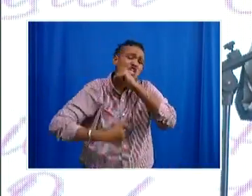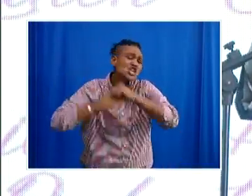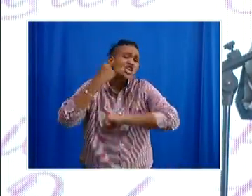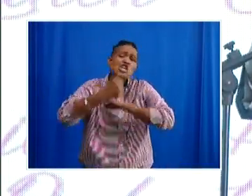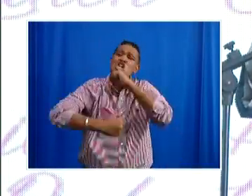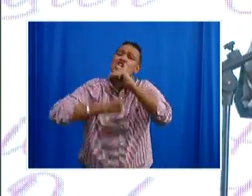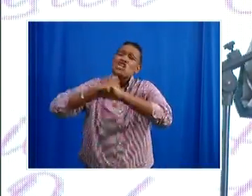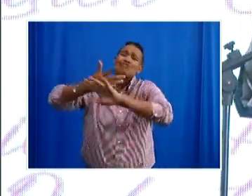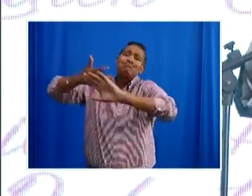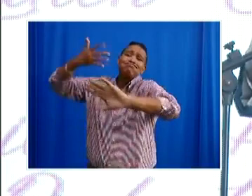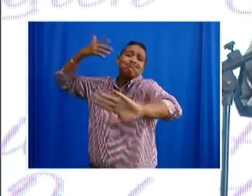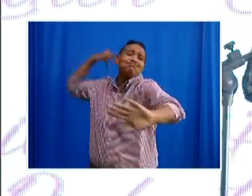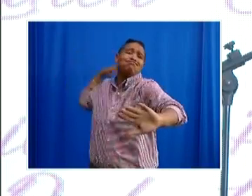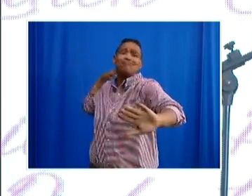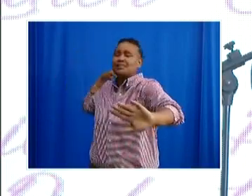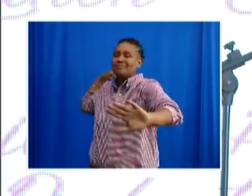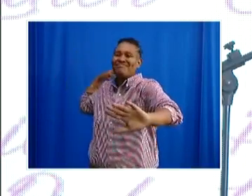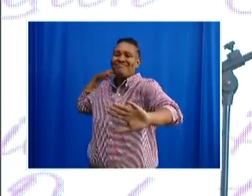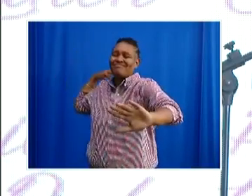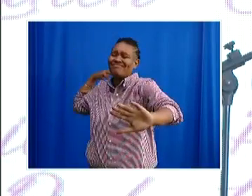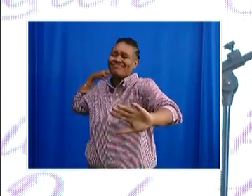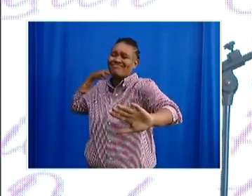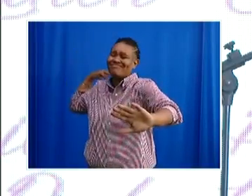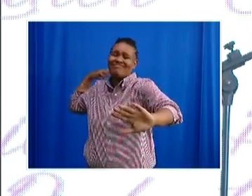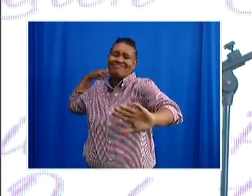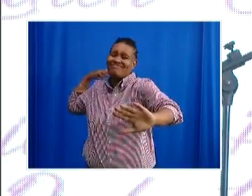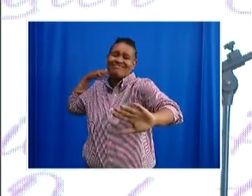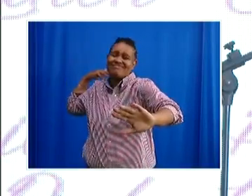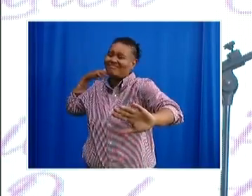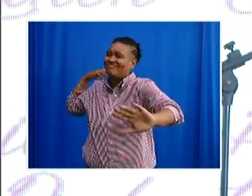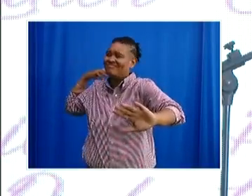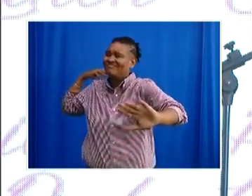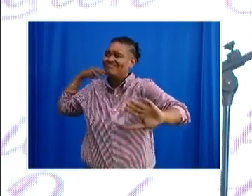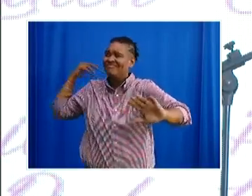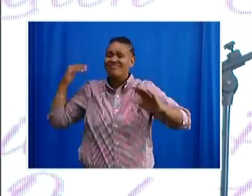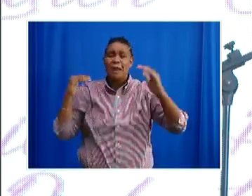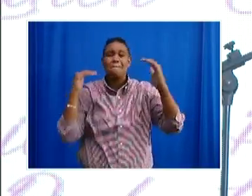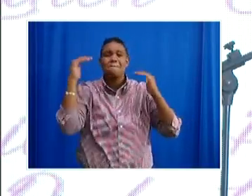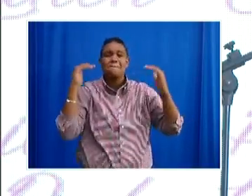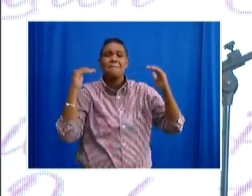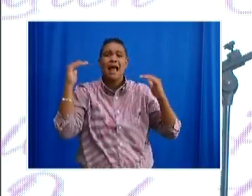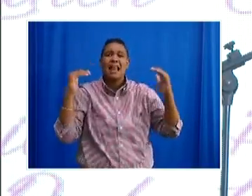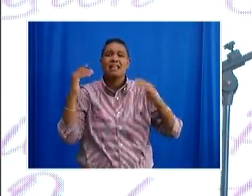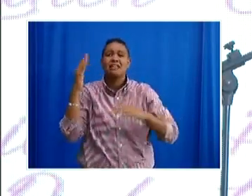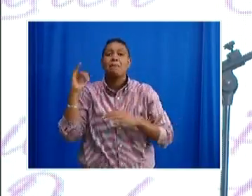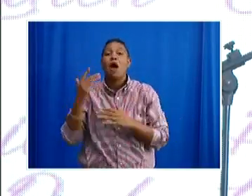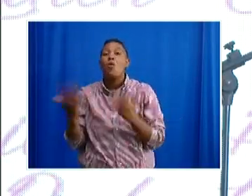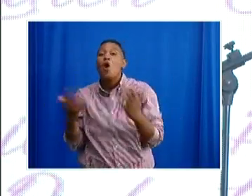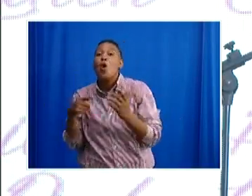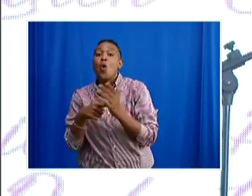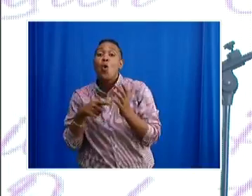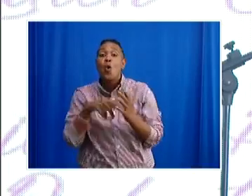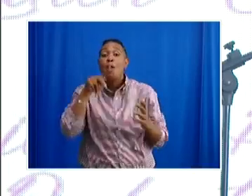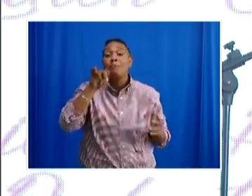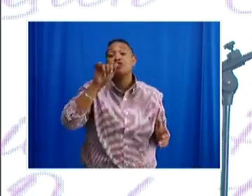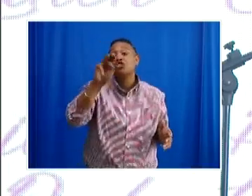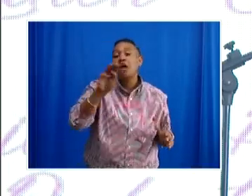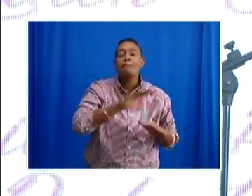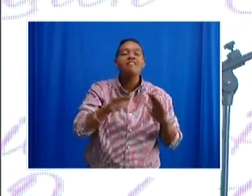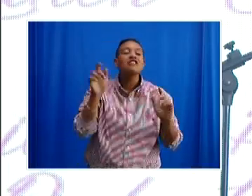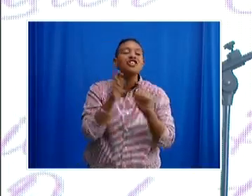back. And, it was balanced by what they owed Petrojam as well, but it didn't change the